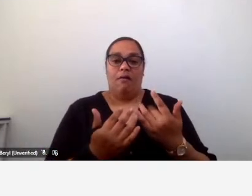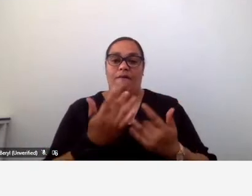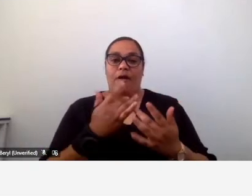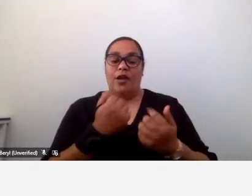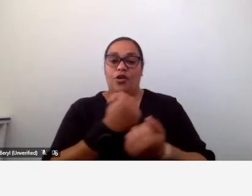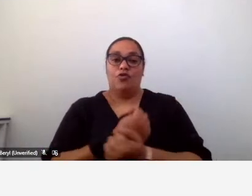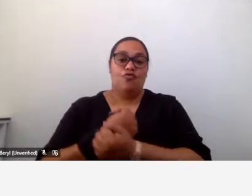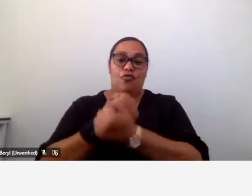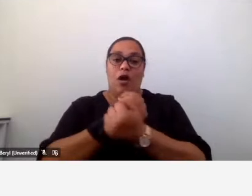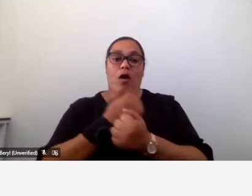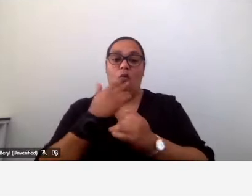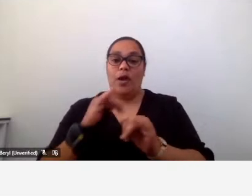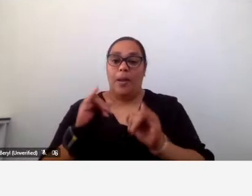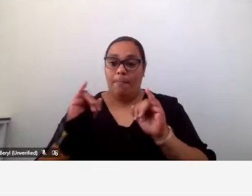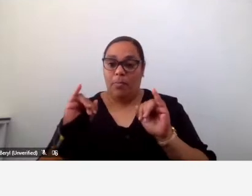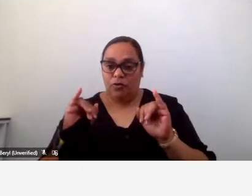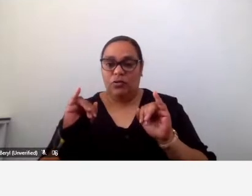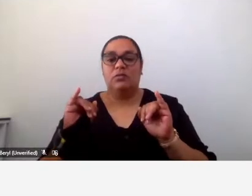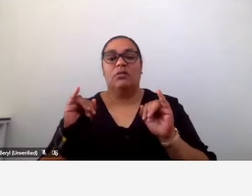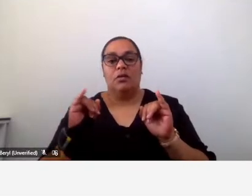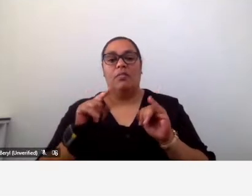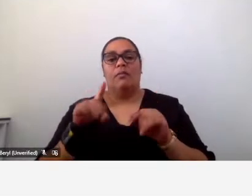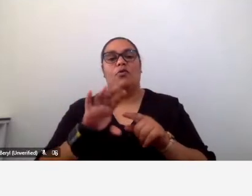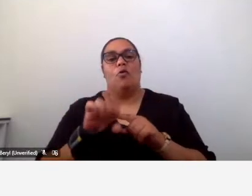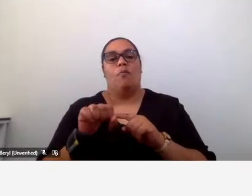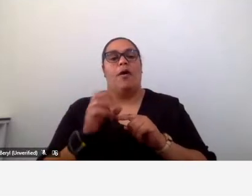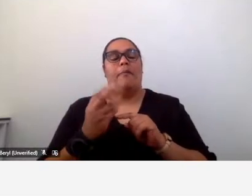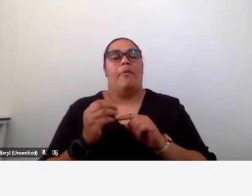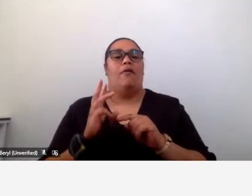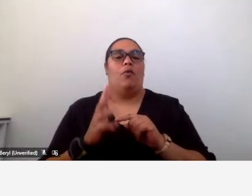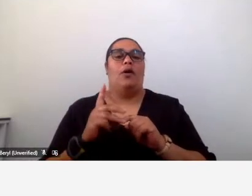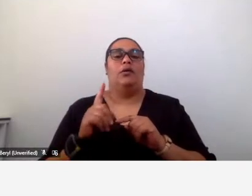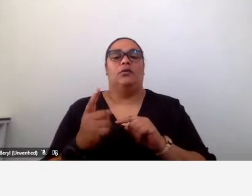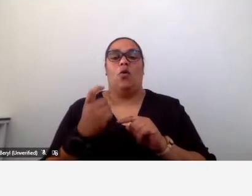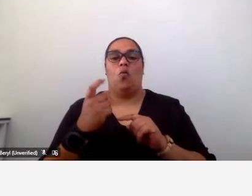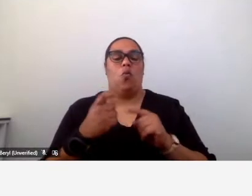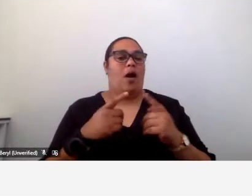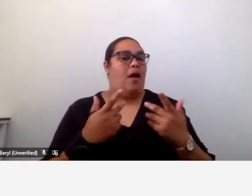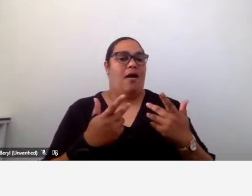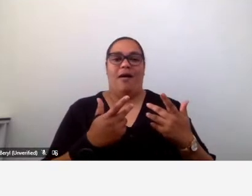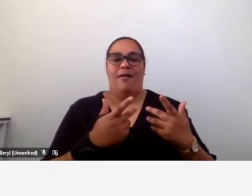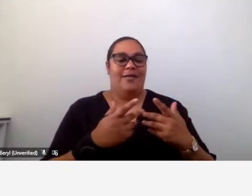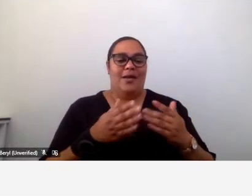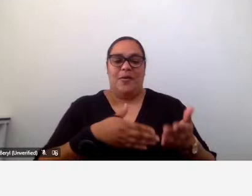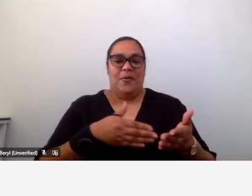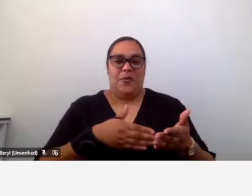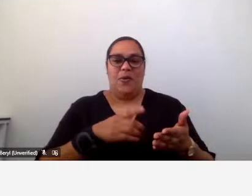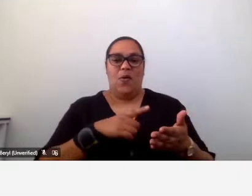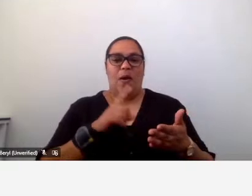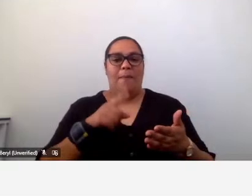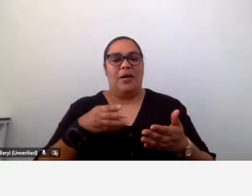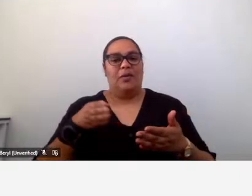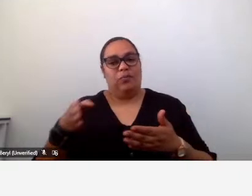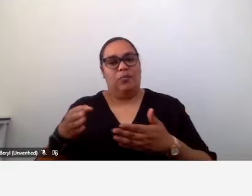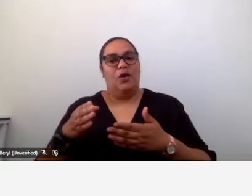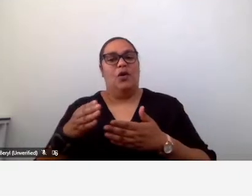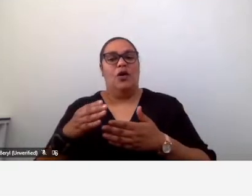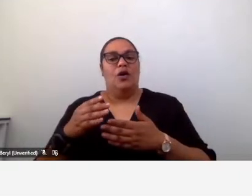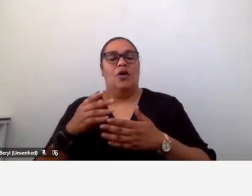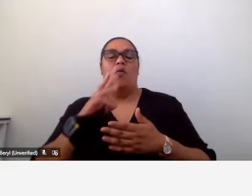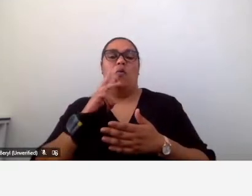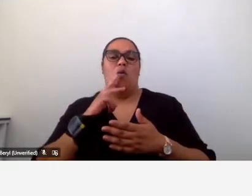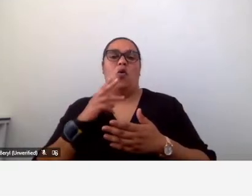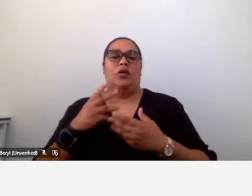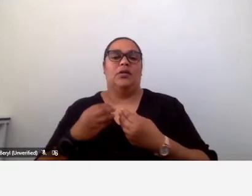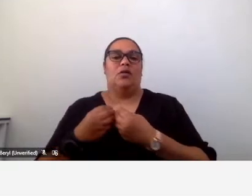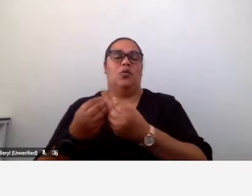trucks, when there's an emergency, you'll find that therefore one is out of commission because it must attend to taking water